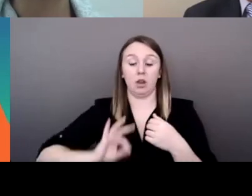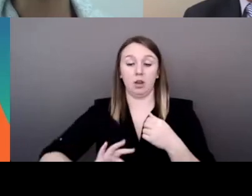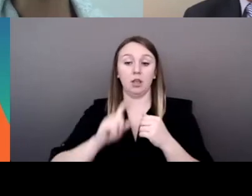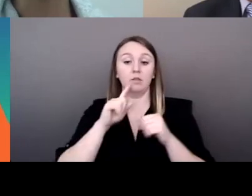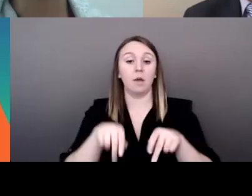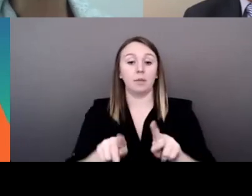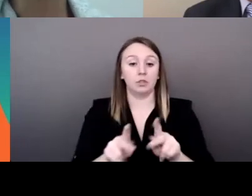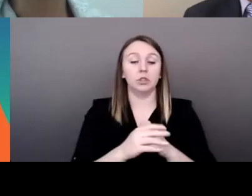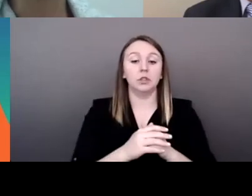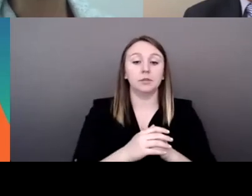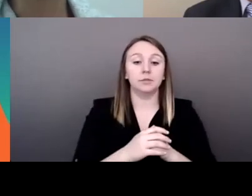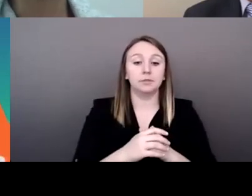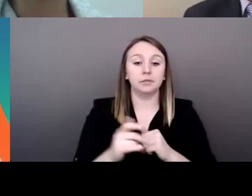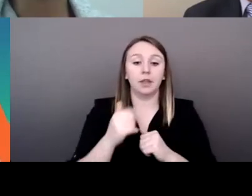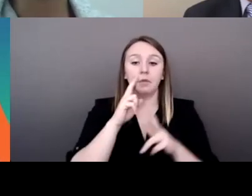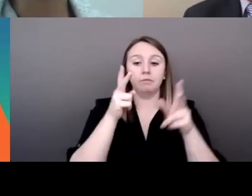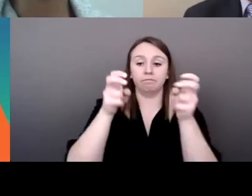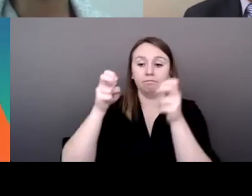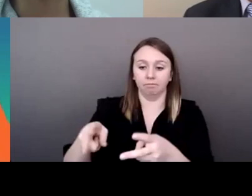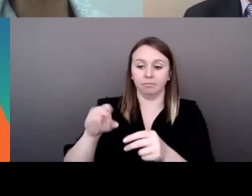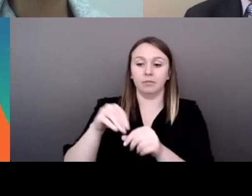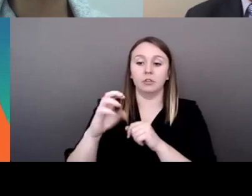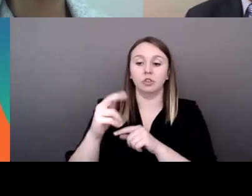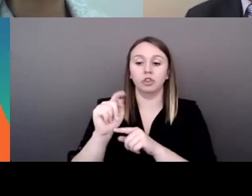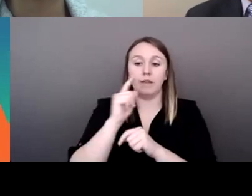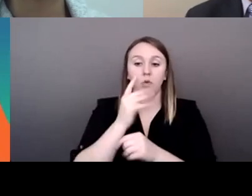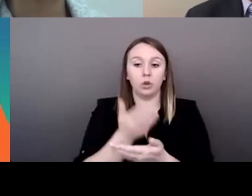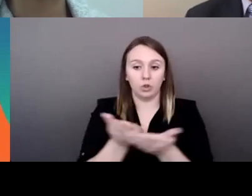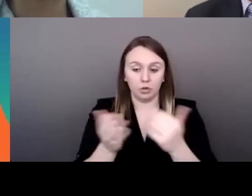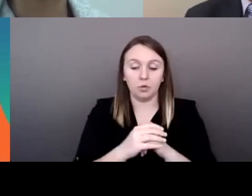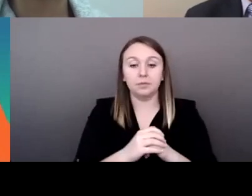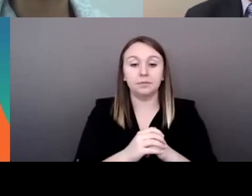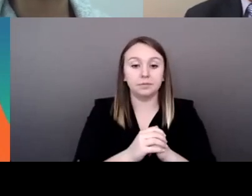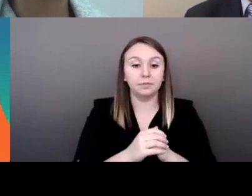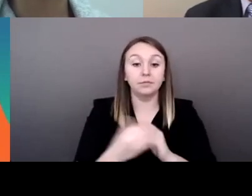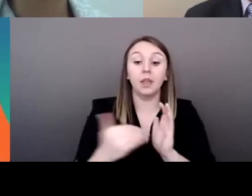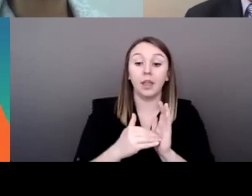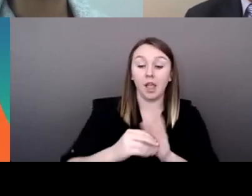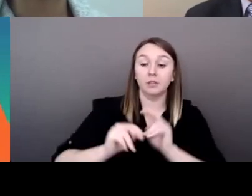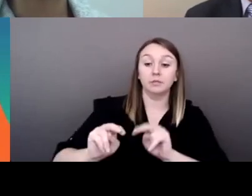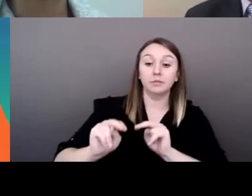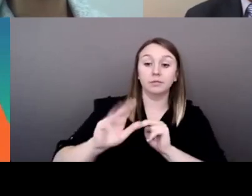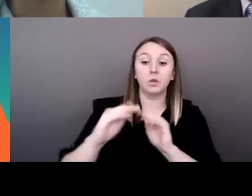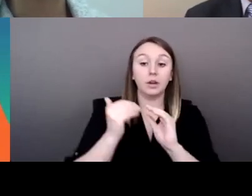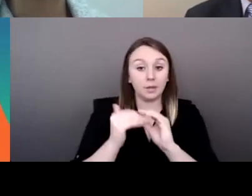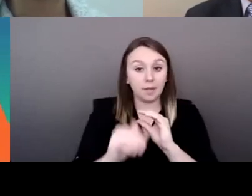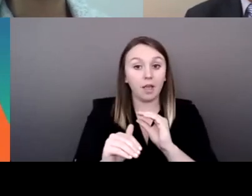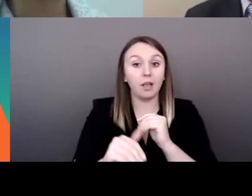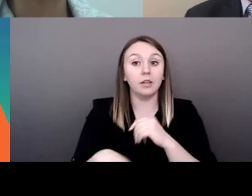opportunity. I will go ahead and copy and paste that link in the chat for you. Again, keep an eye out for your emails with